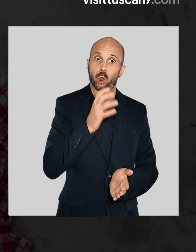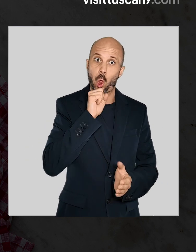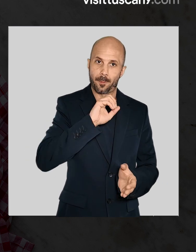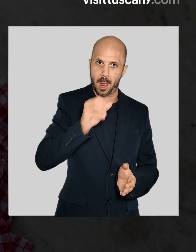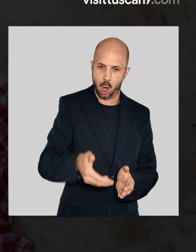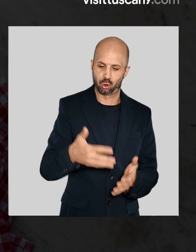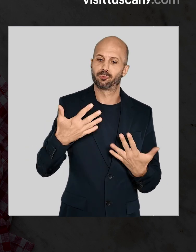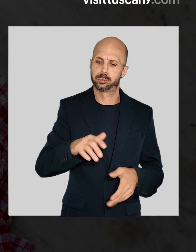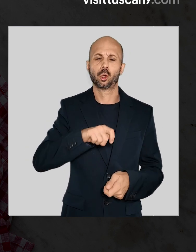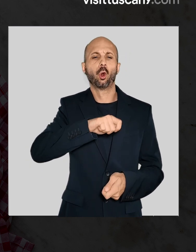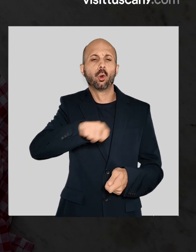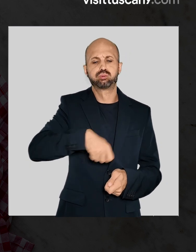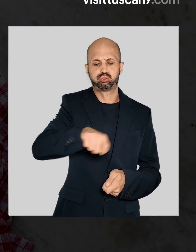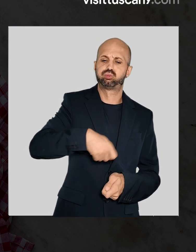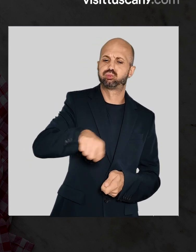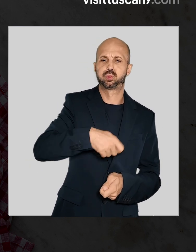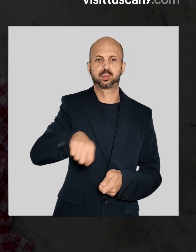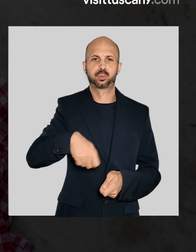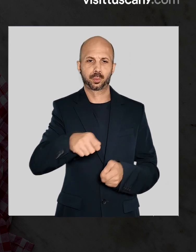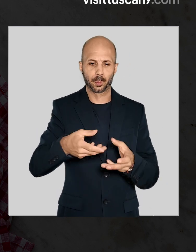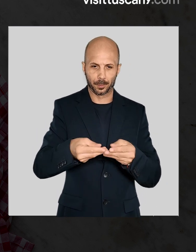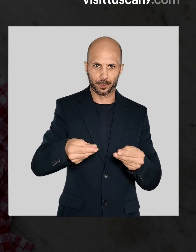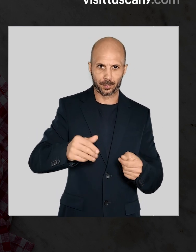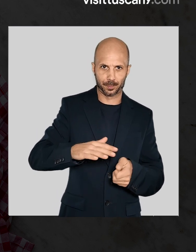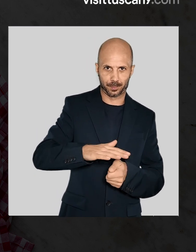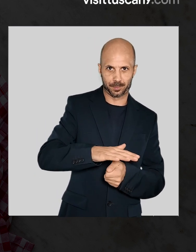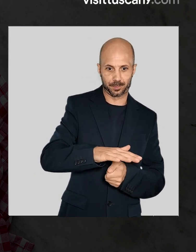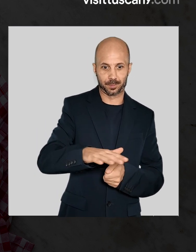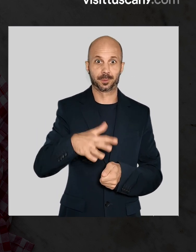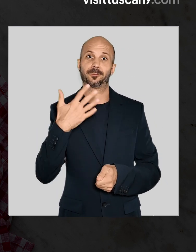Stir and cook over a low flame.